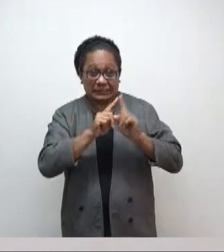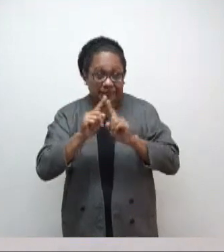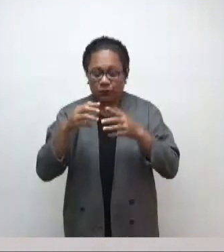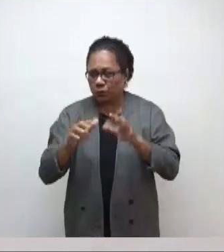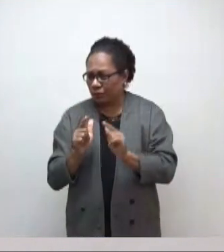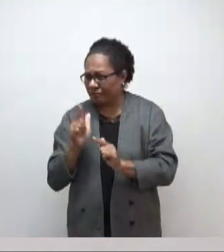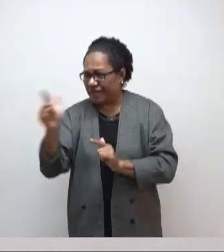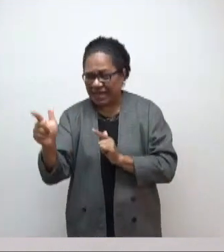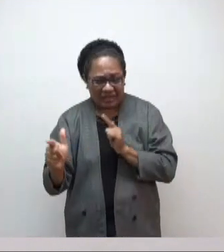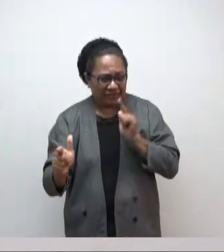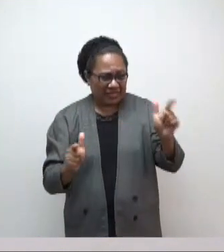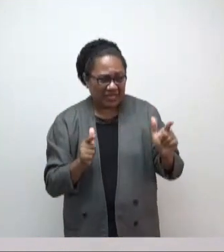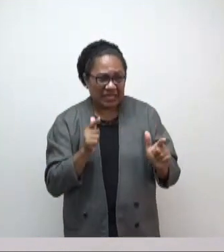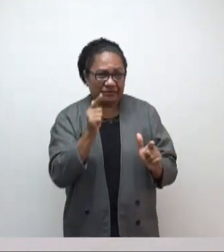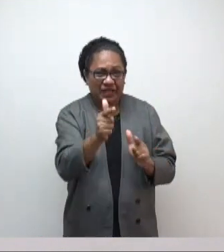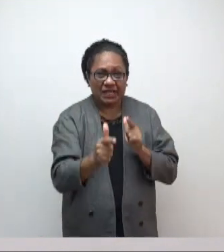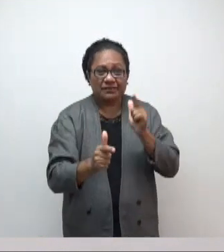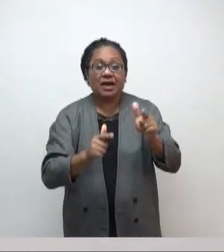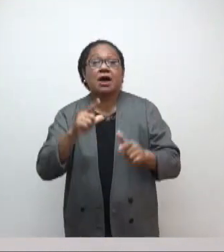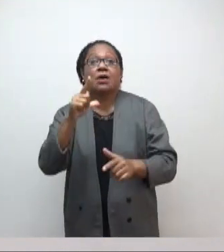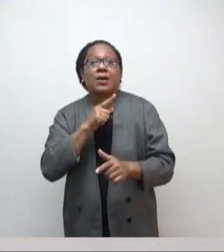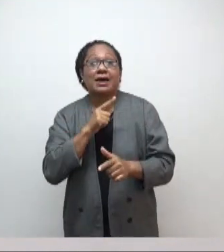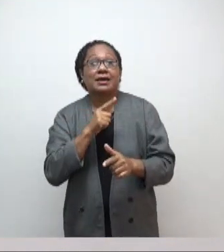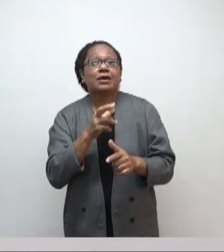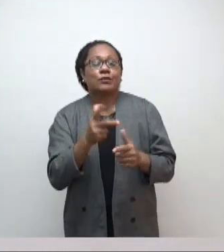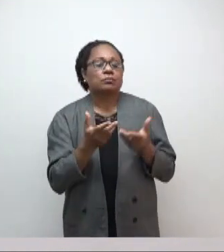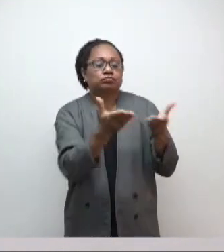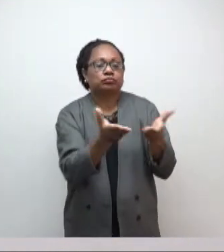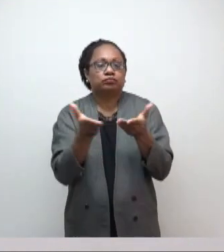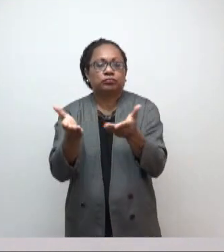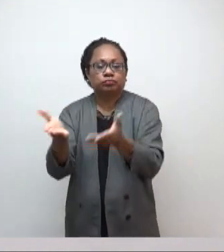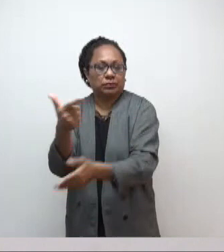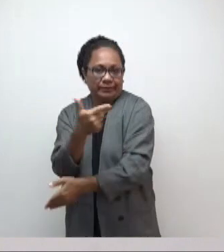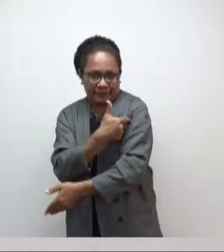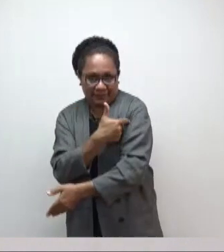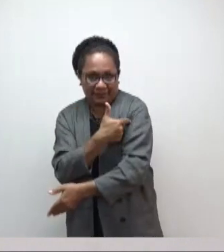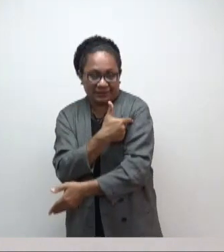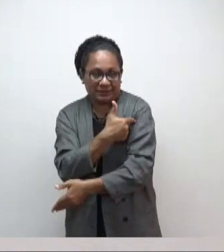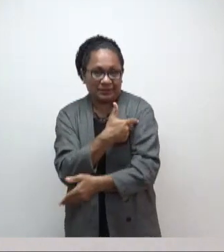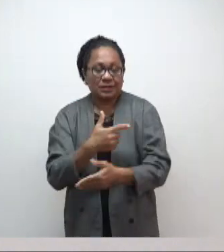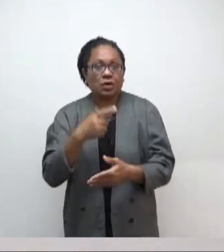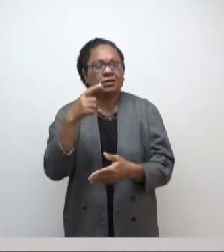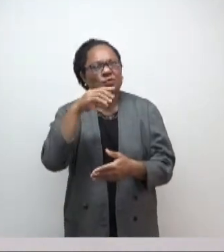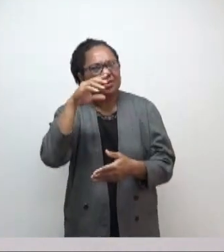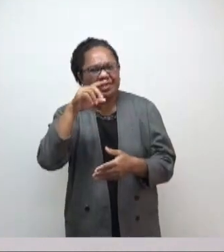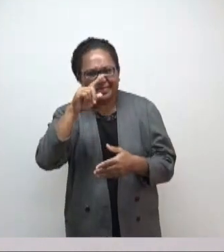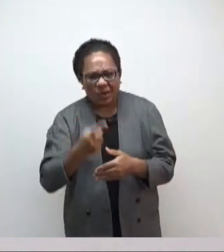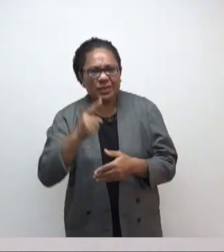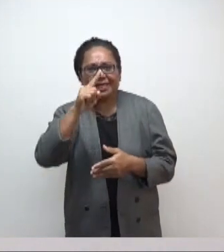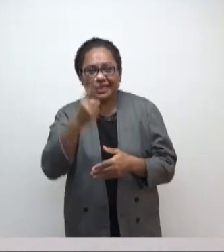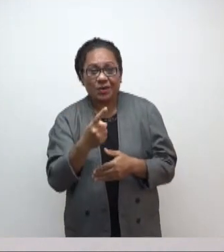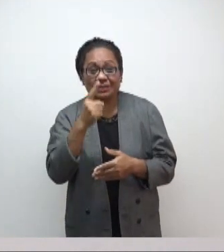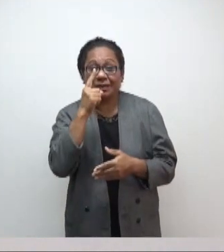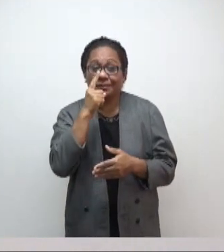oceans to make free vaccines available to all our people. And hundreds of thousands of Fijians have seized